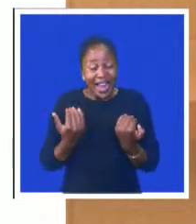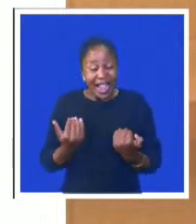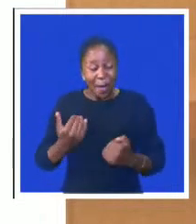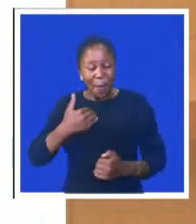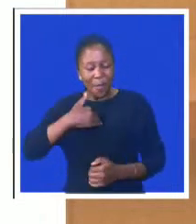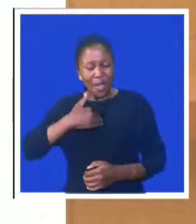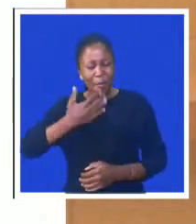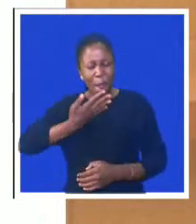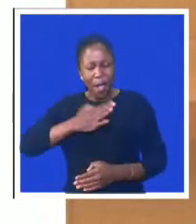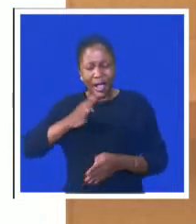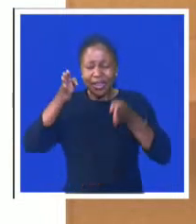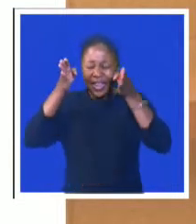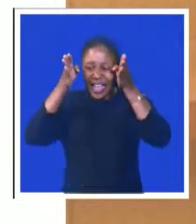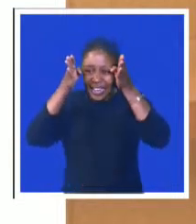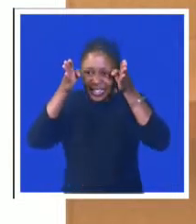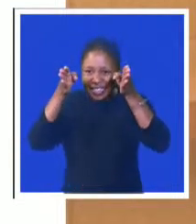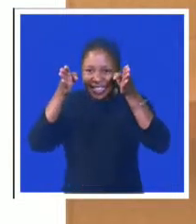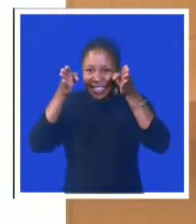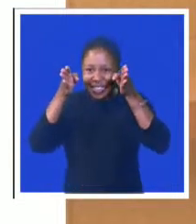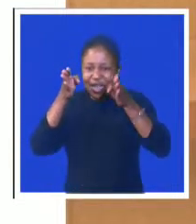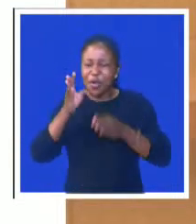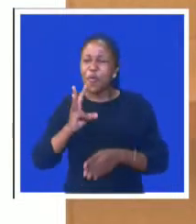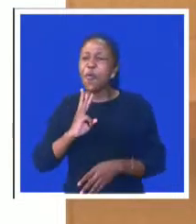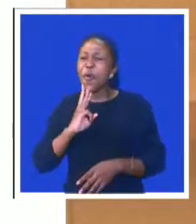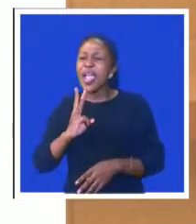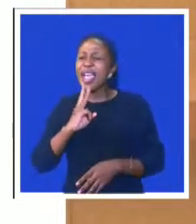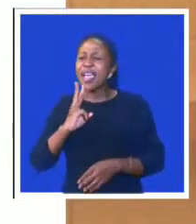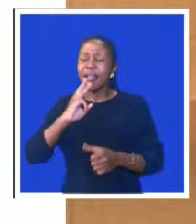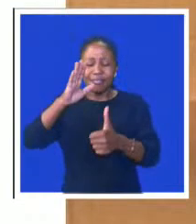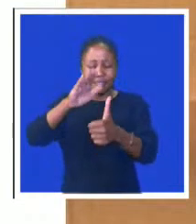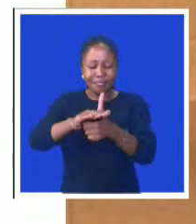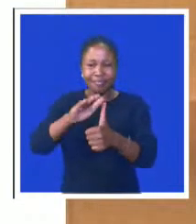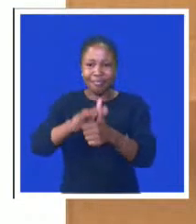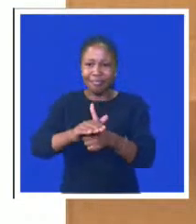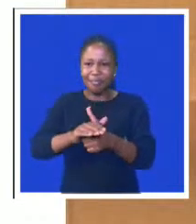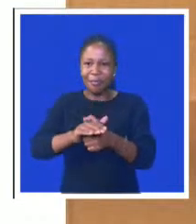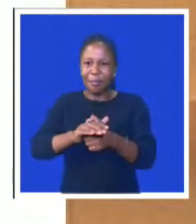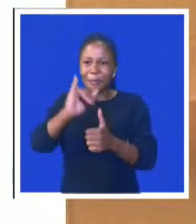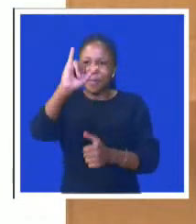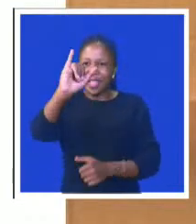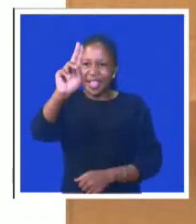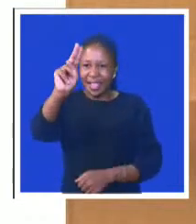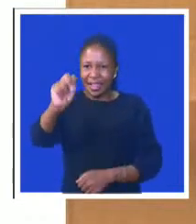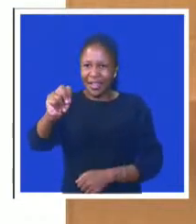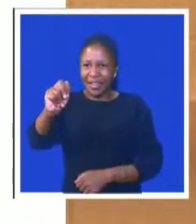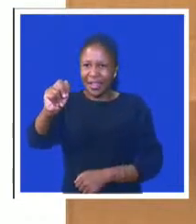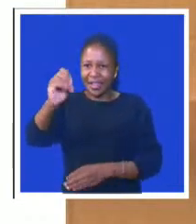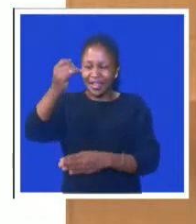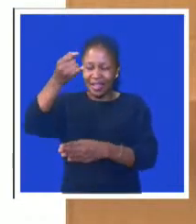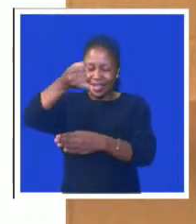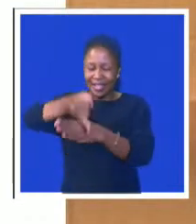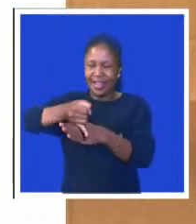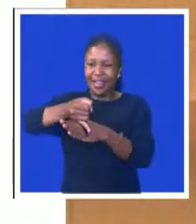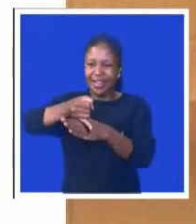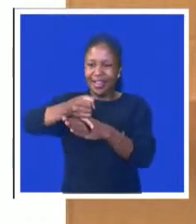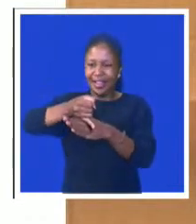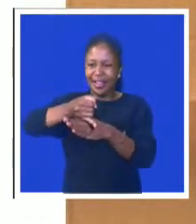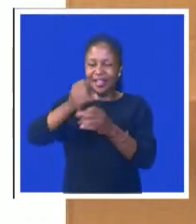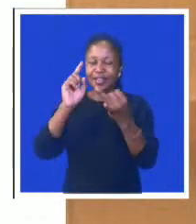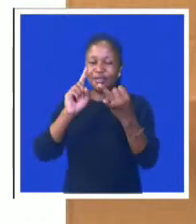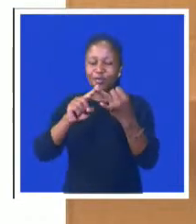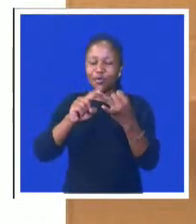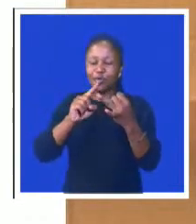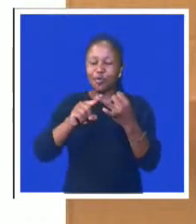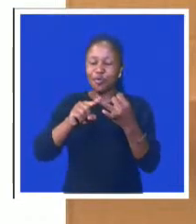learner, are the words in, on, next to. What do we call